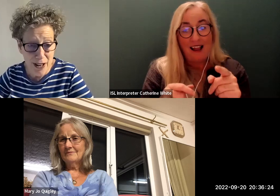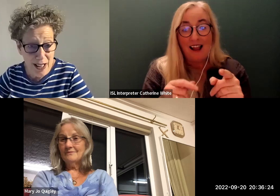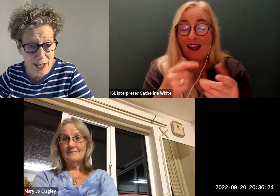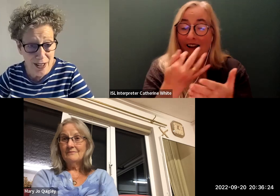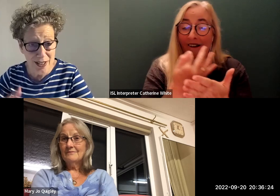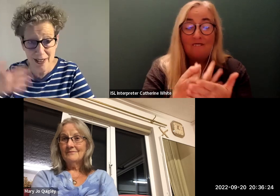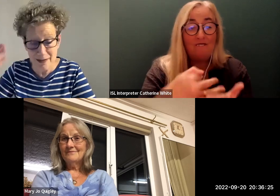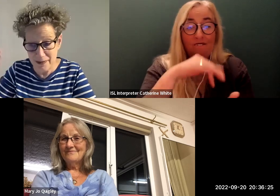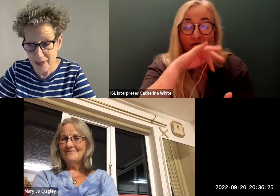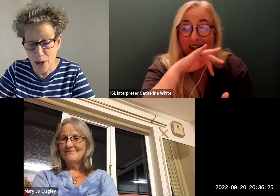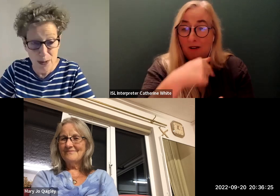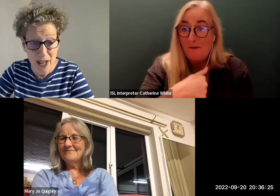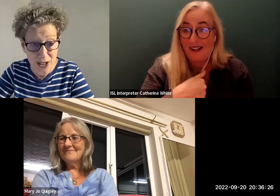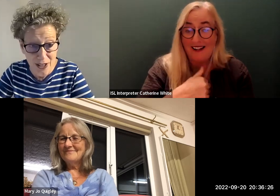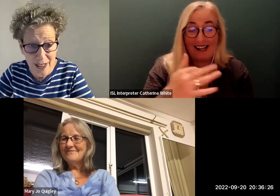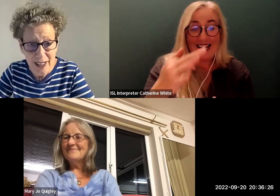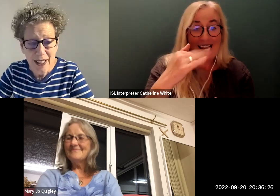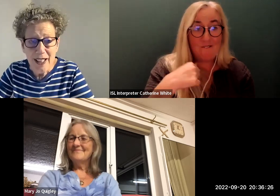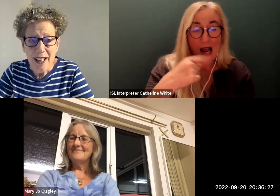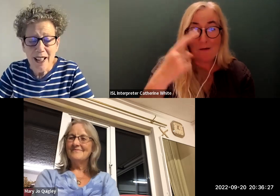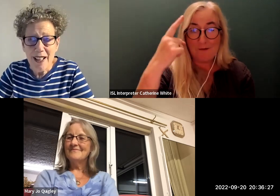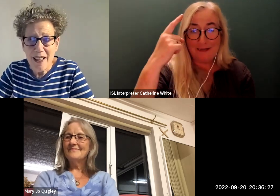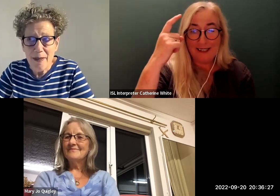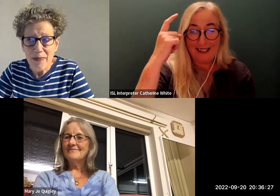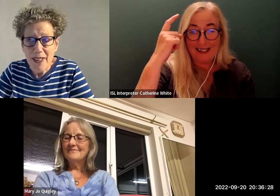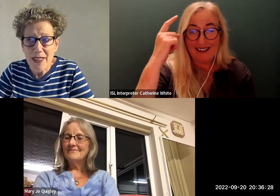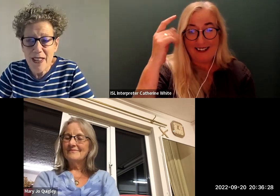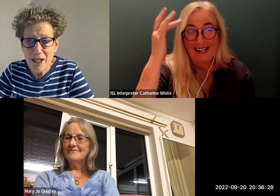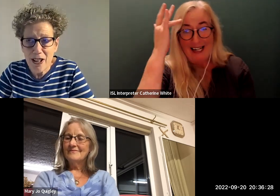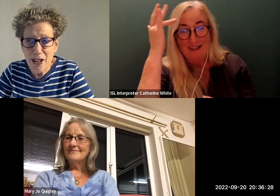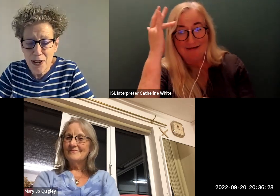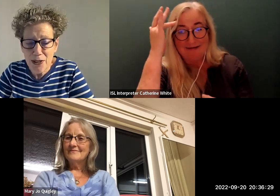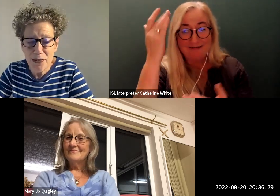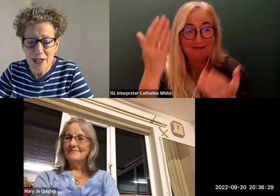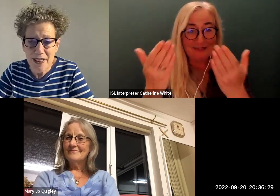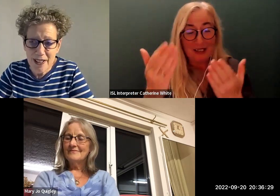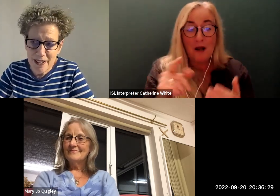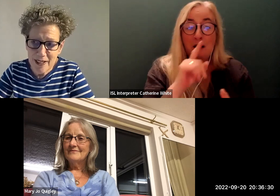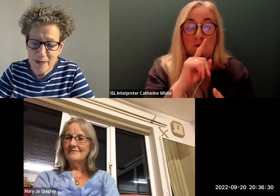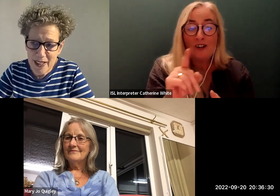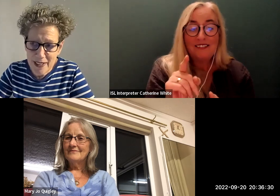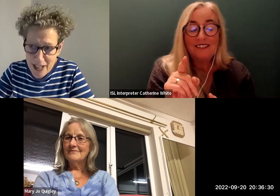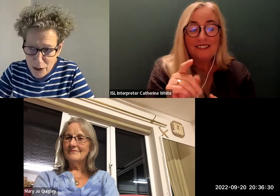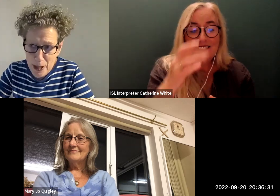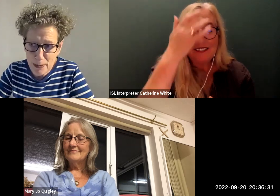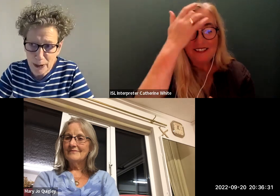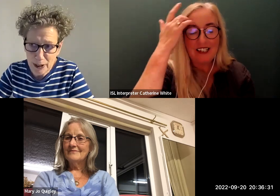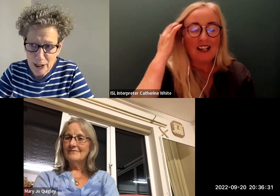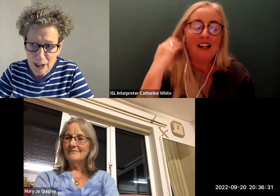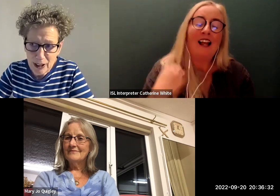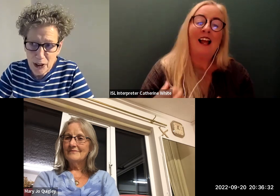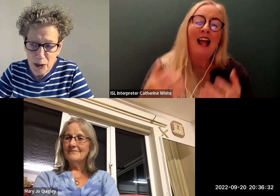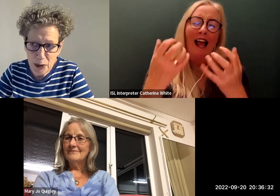a very mm-hmm, ignorant observation, that there are a lot of deaf